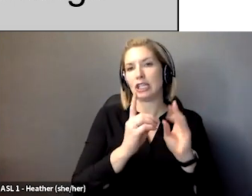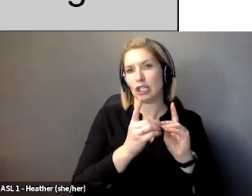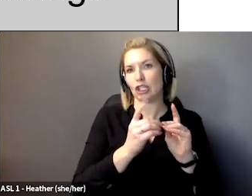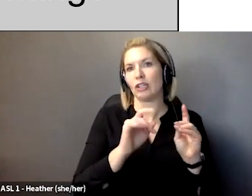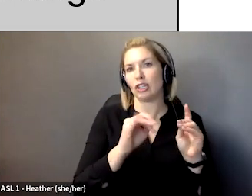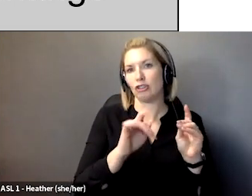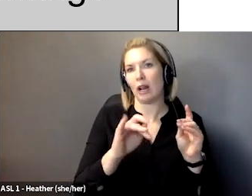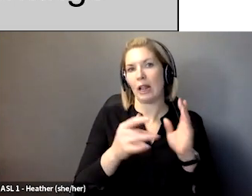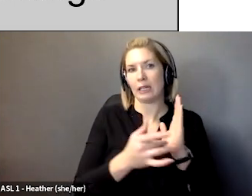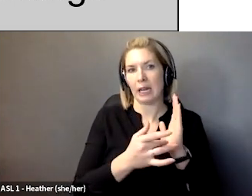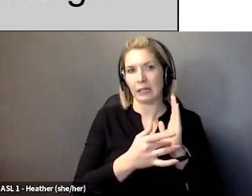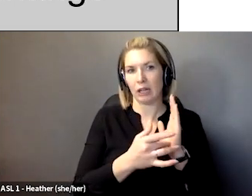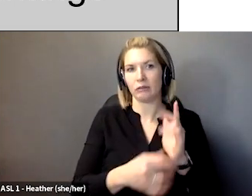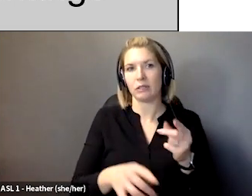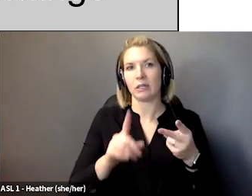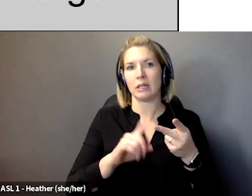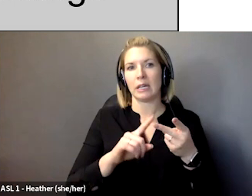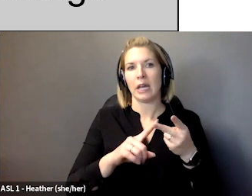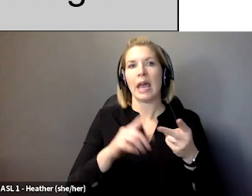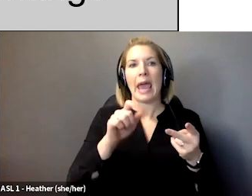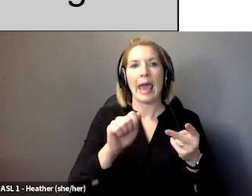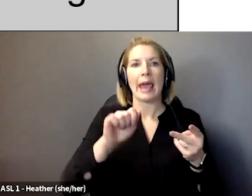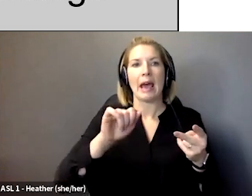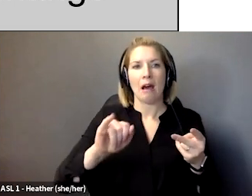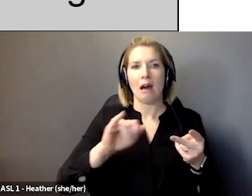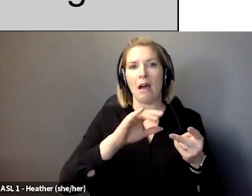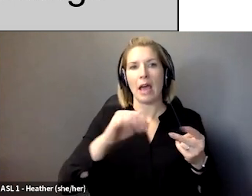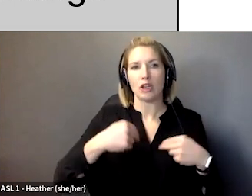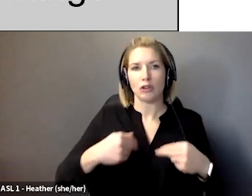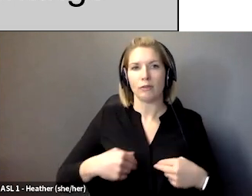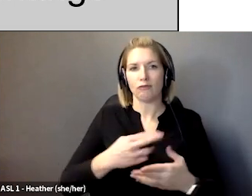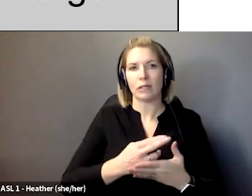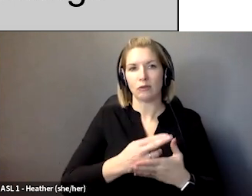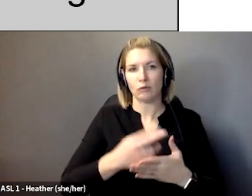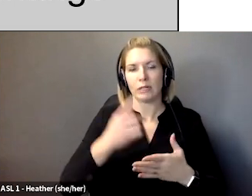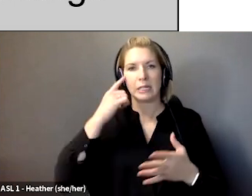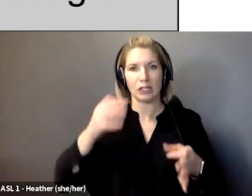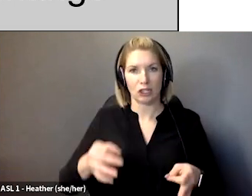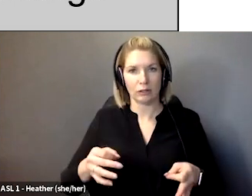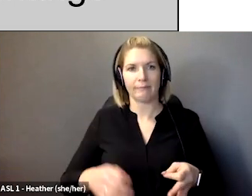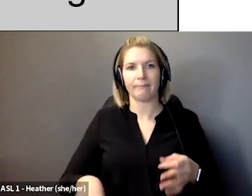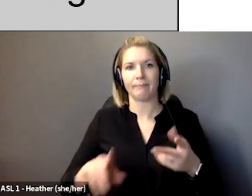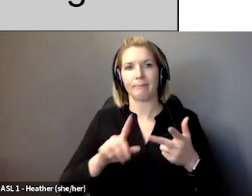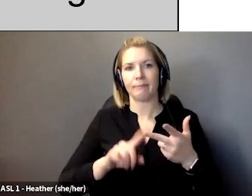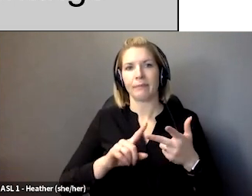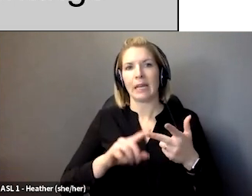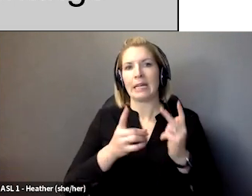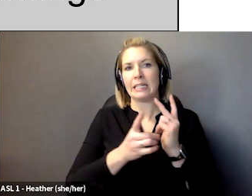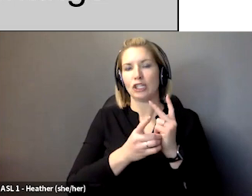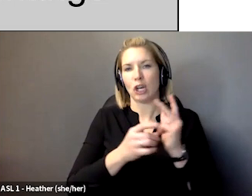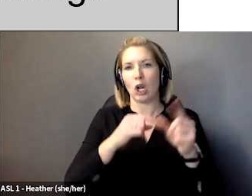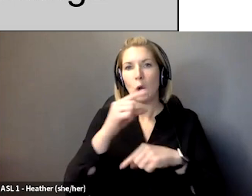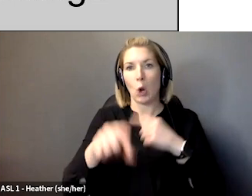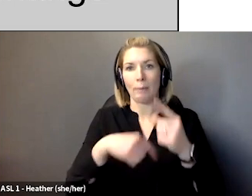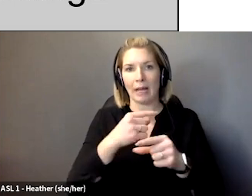intelligence in human resource decision-making, digital globalization, cultural tensions around